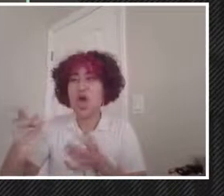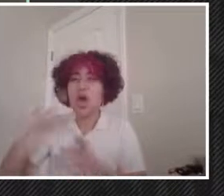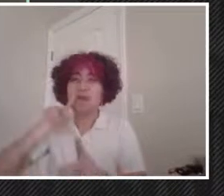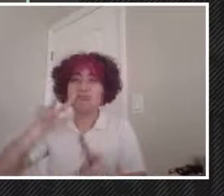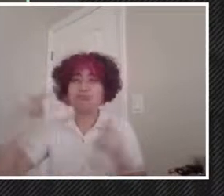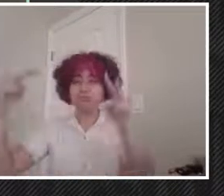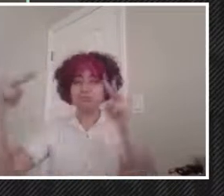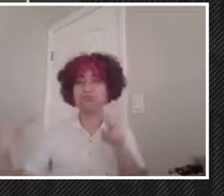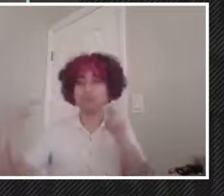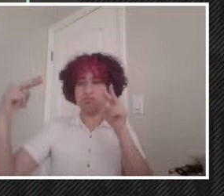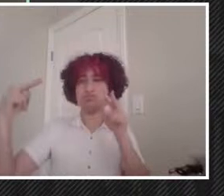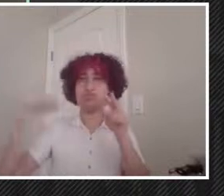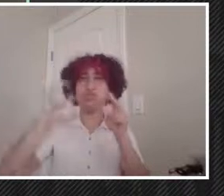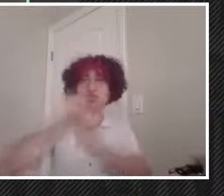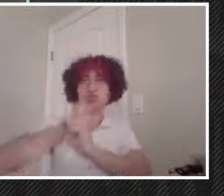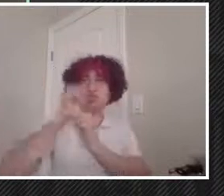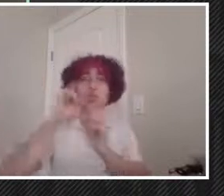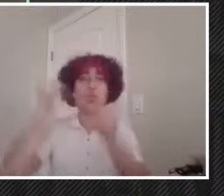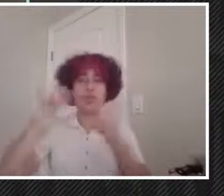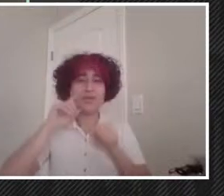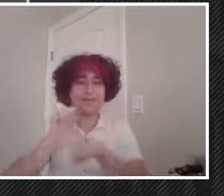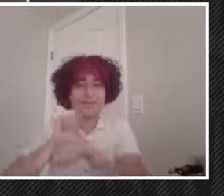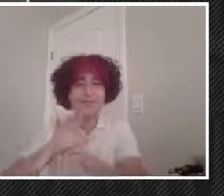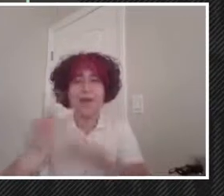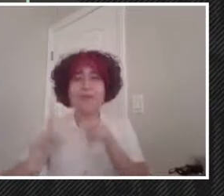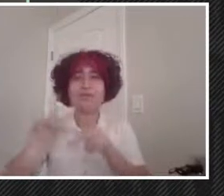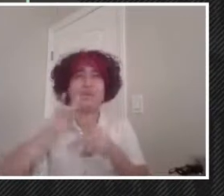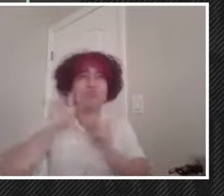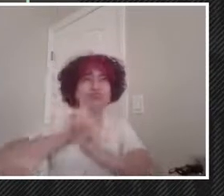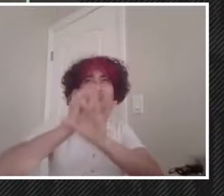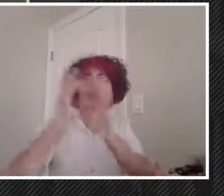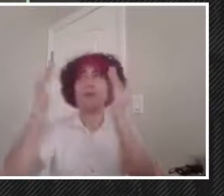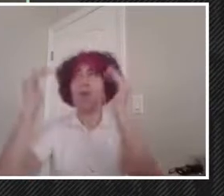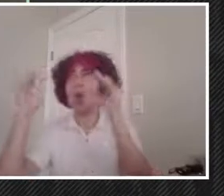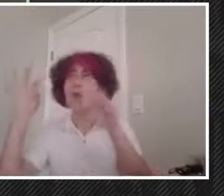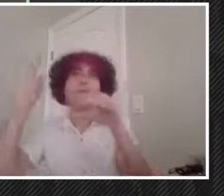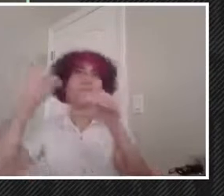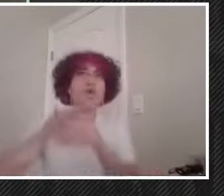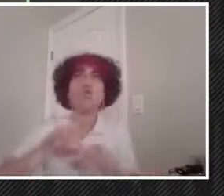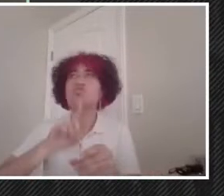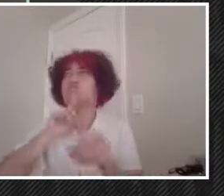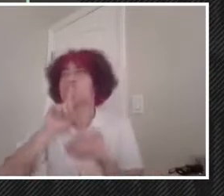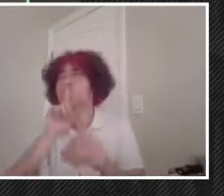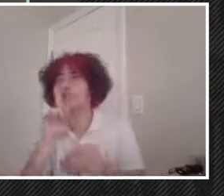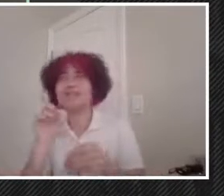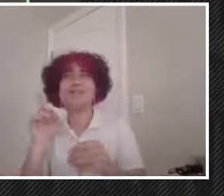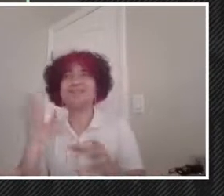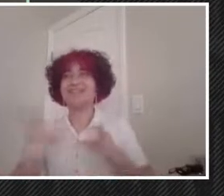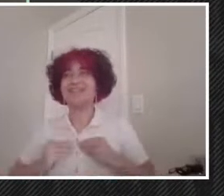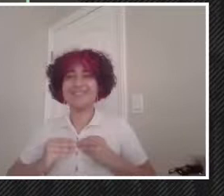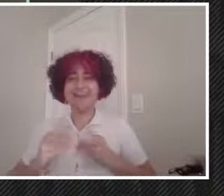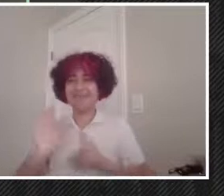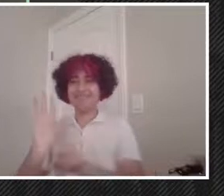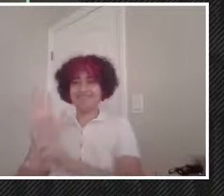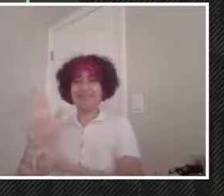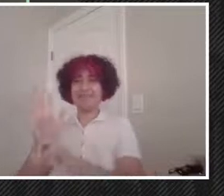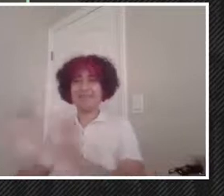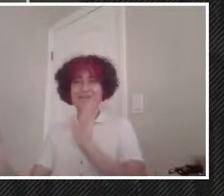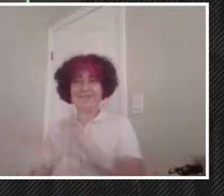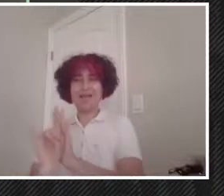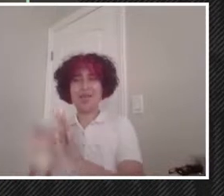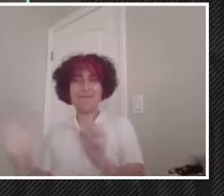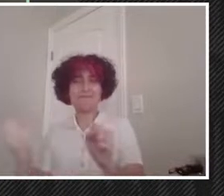dream and hope and just really be in the moment, in their lowest moments, that's where the real power comes over. And